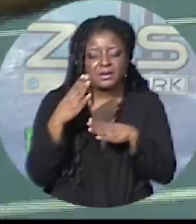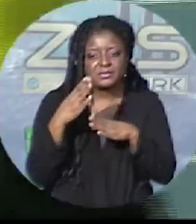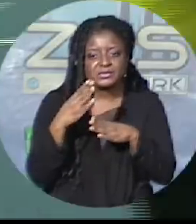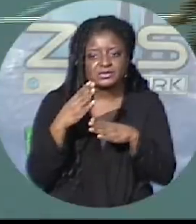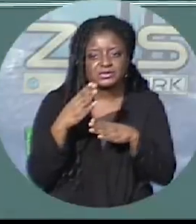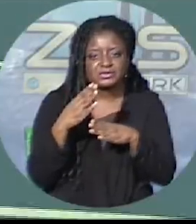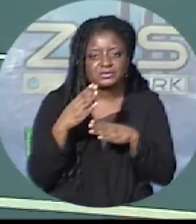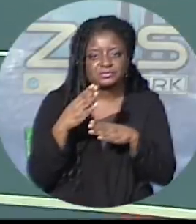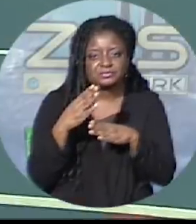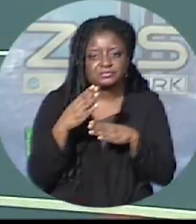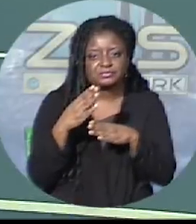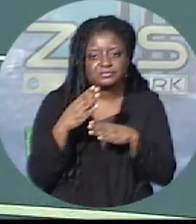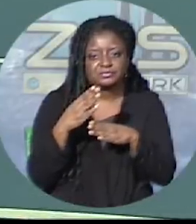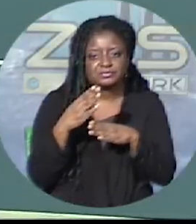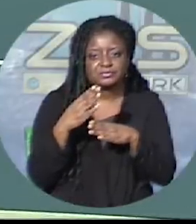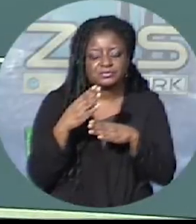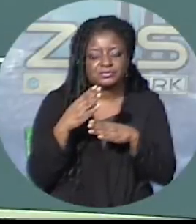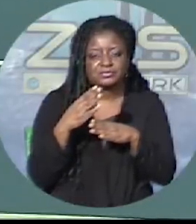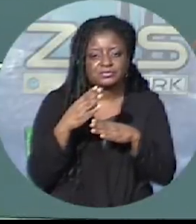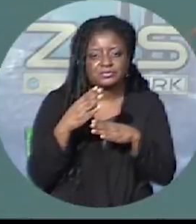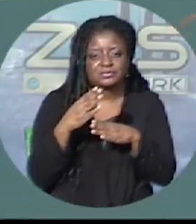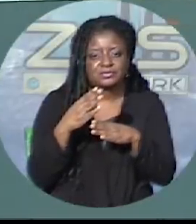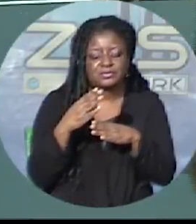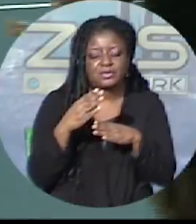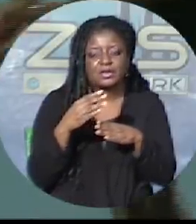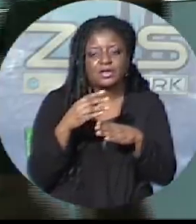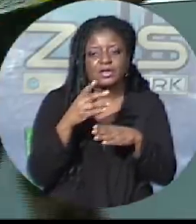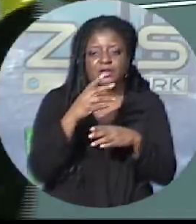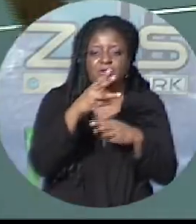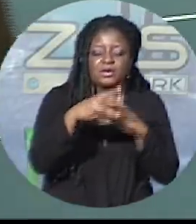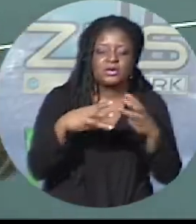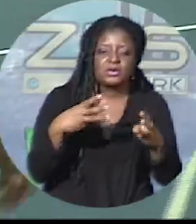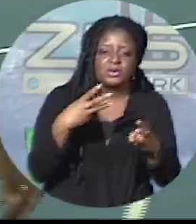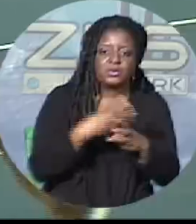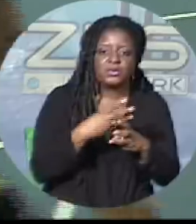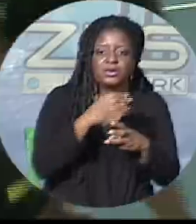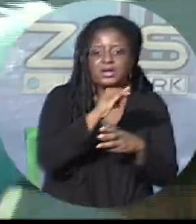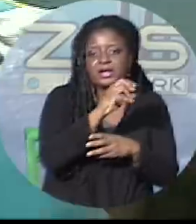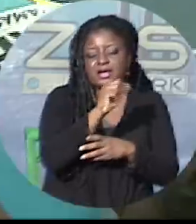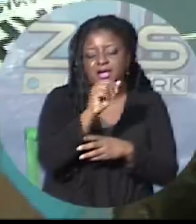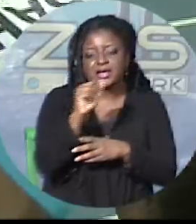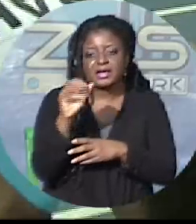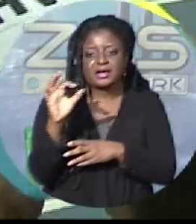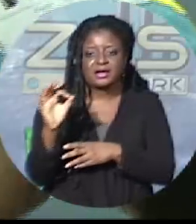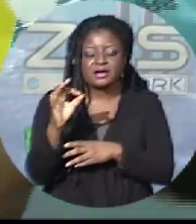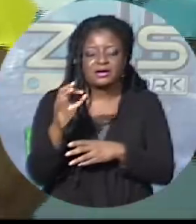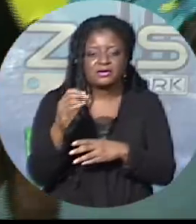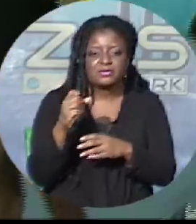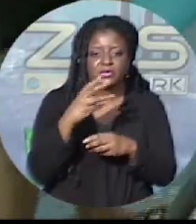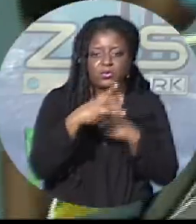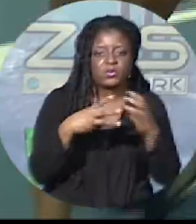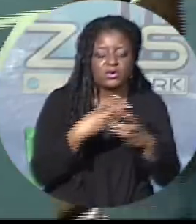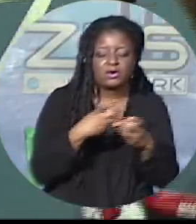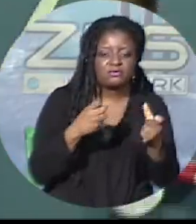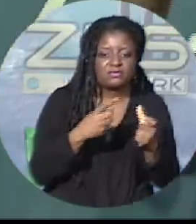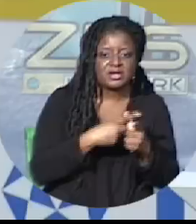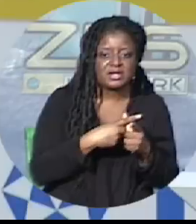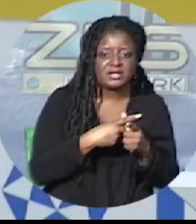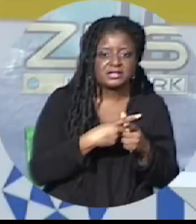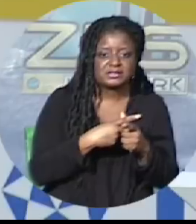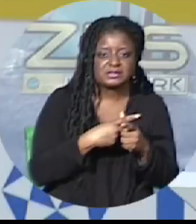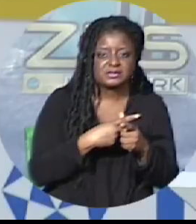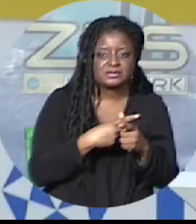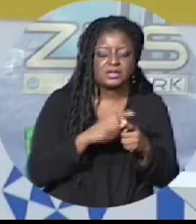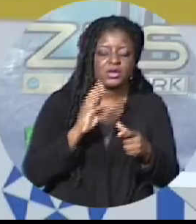awarded the fourth edition of the IAAF World Relays in 2019, and the local organizing committee wants to extend that even further.